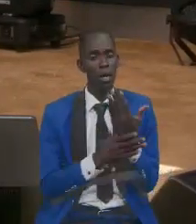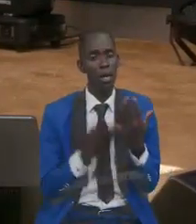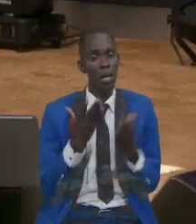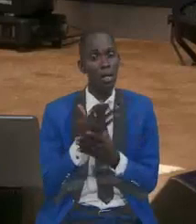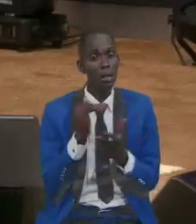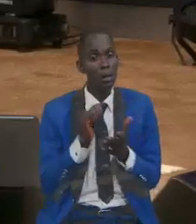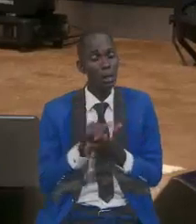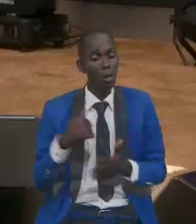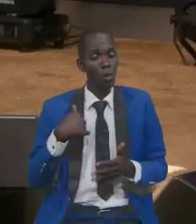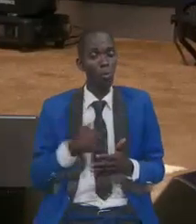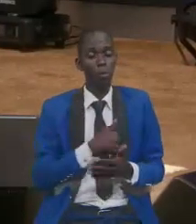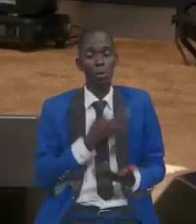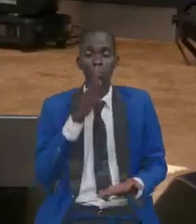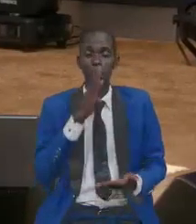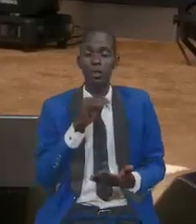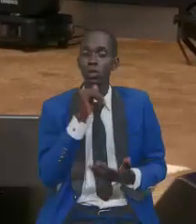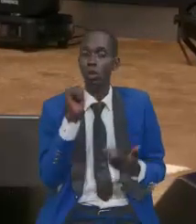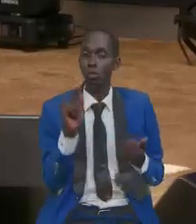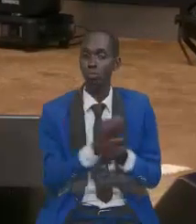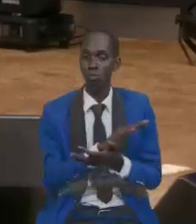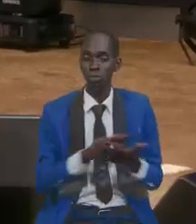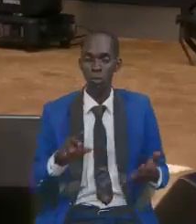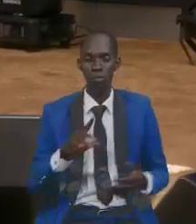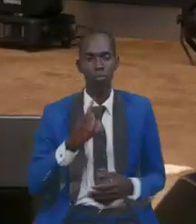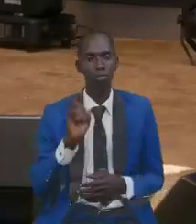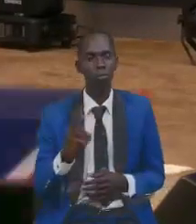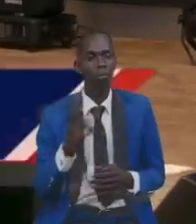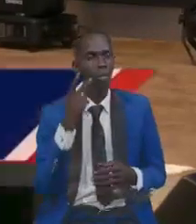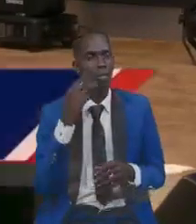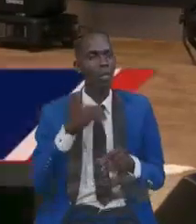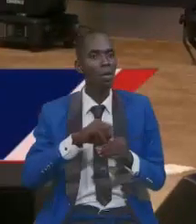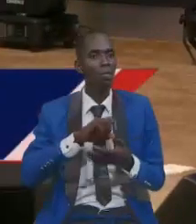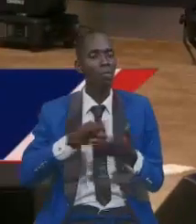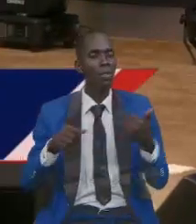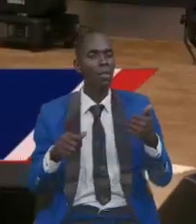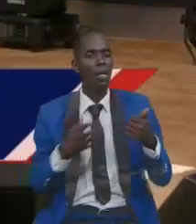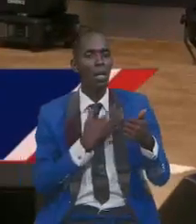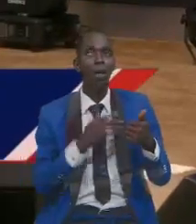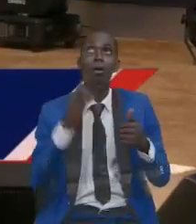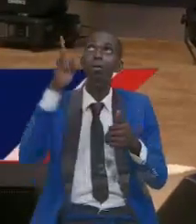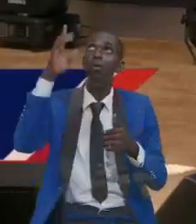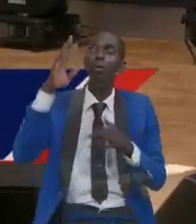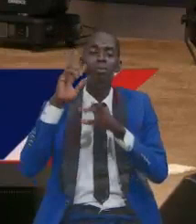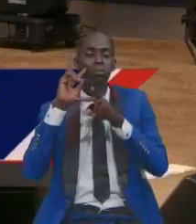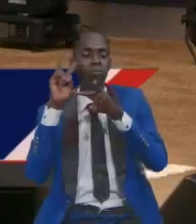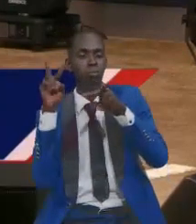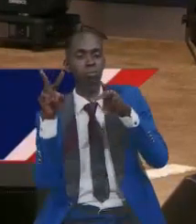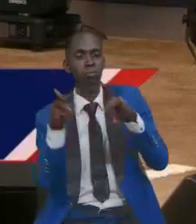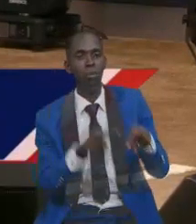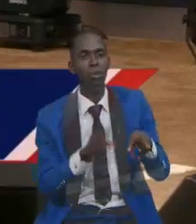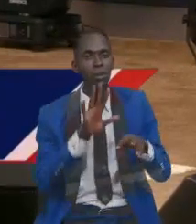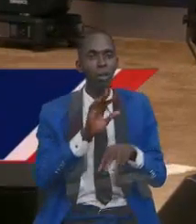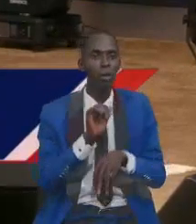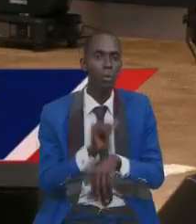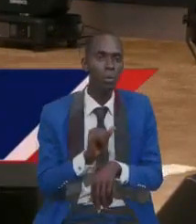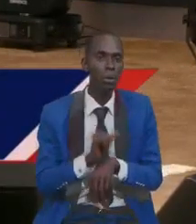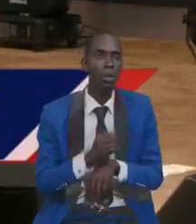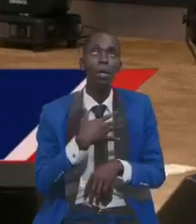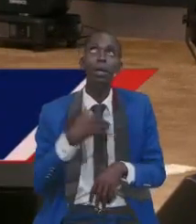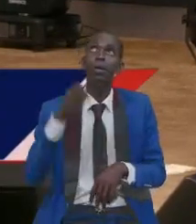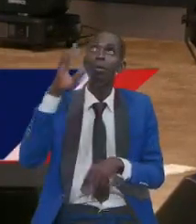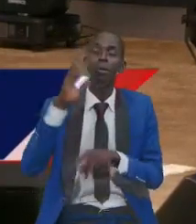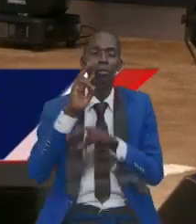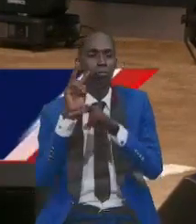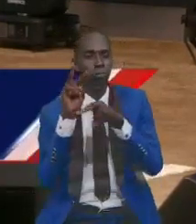Look at verse 10. In verse 10, and God saw their works, and God saw their repentance, that